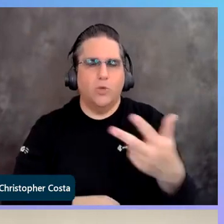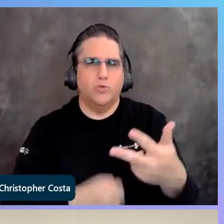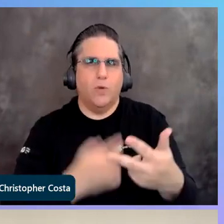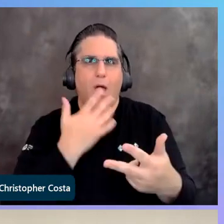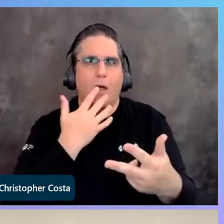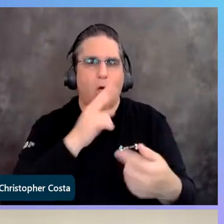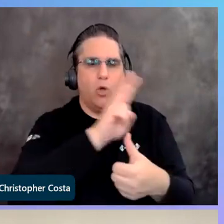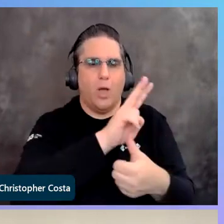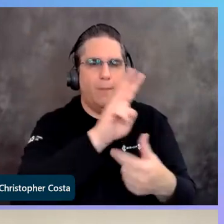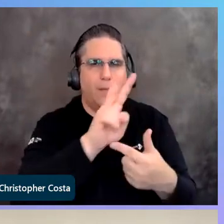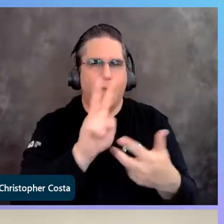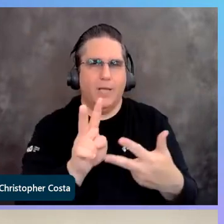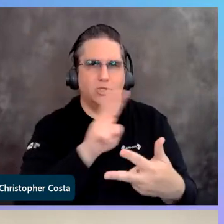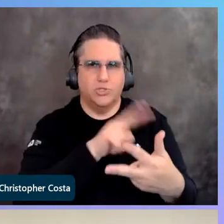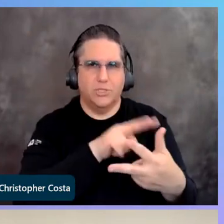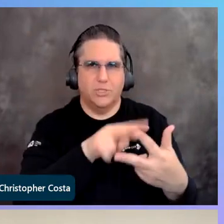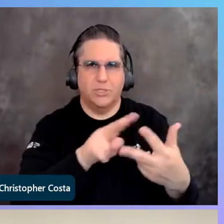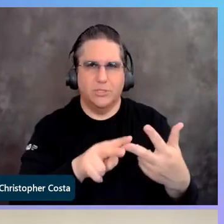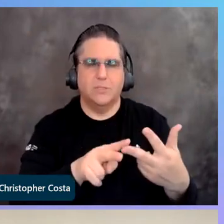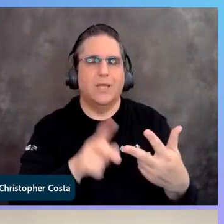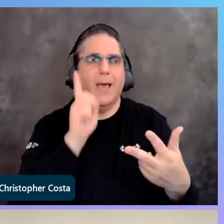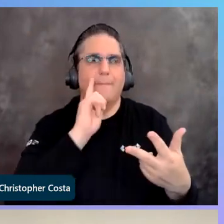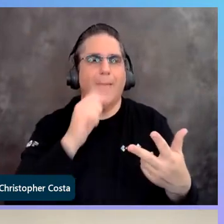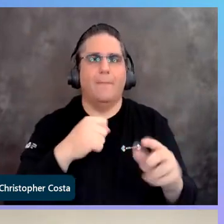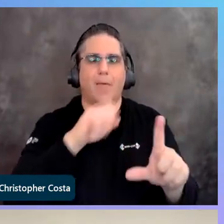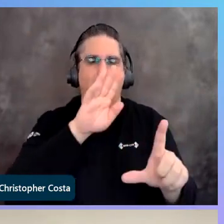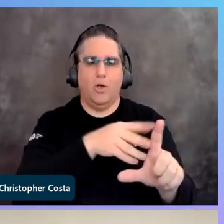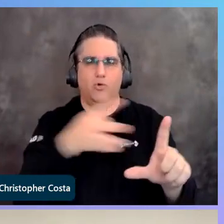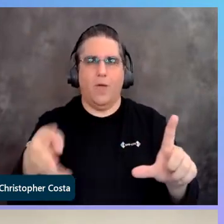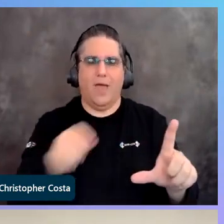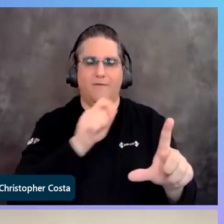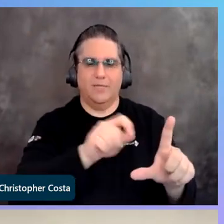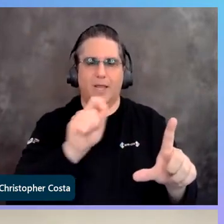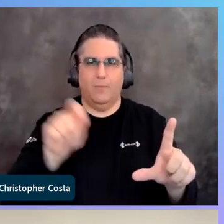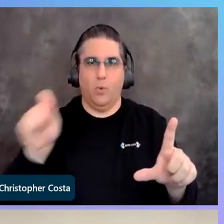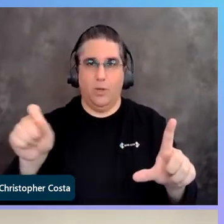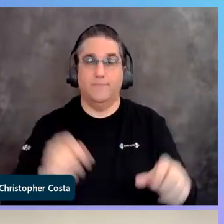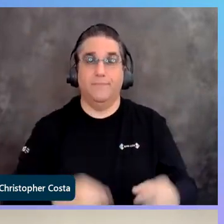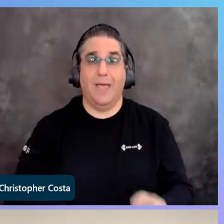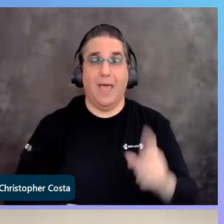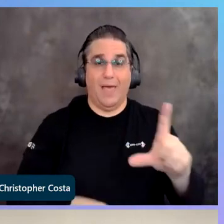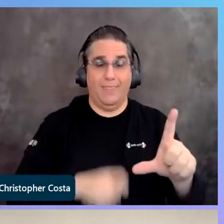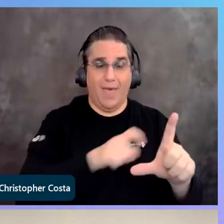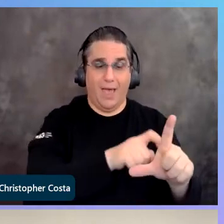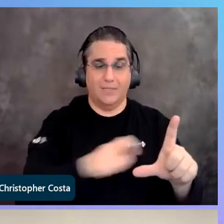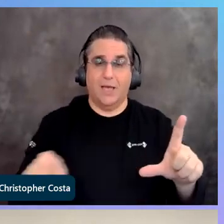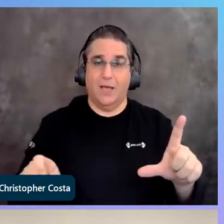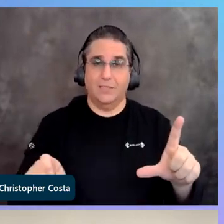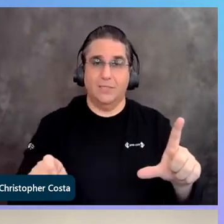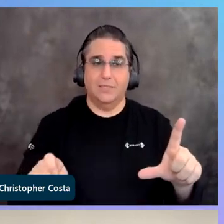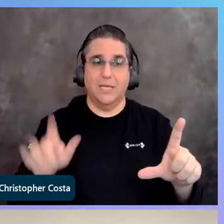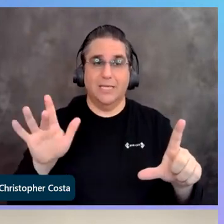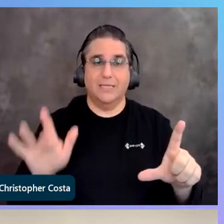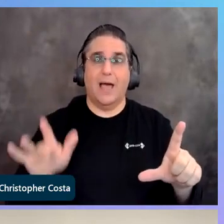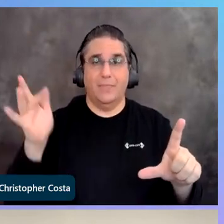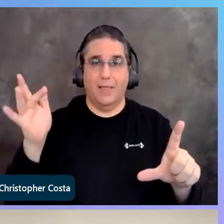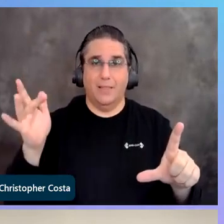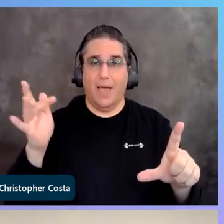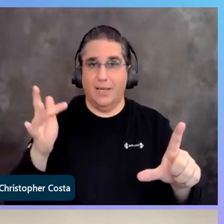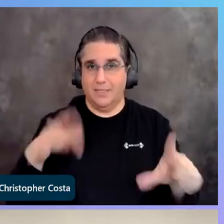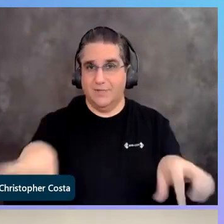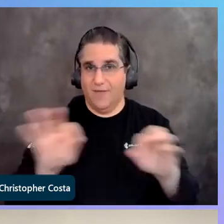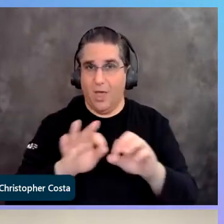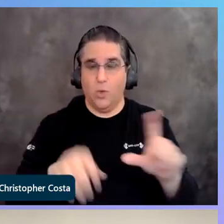points on a graph? Let's set our x-axis to the lightness value of the background colors and our y-axis